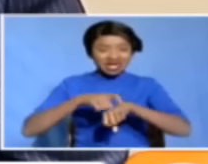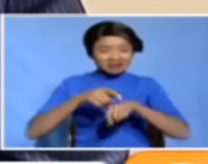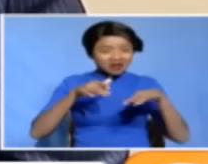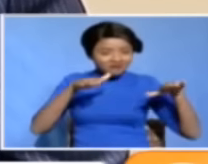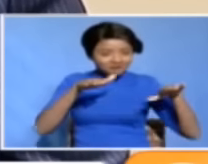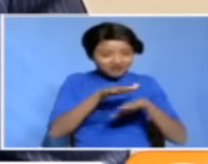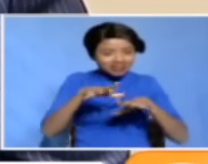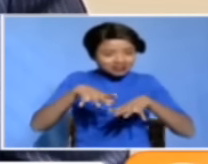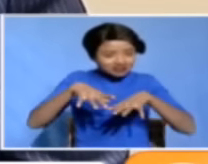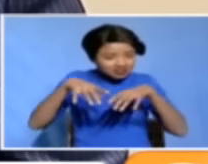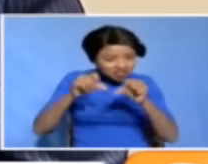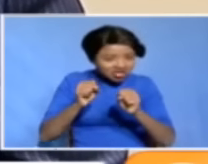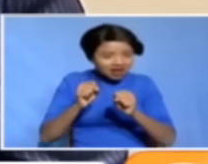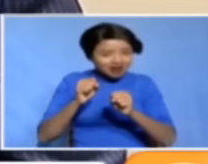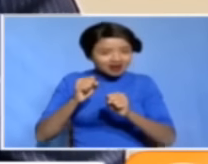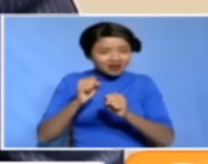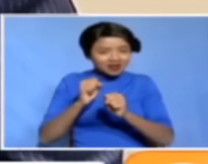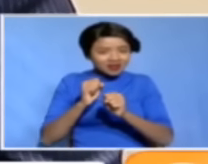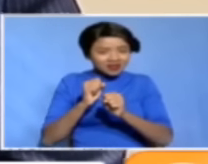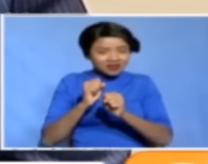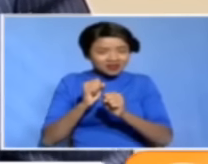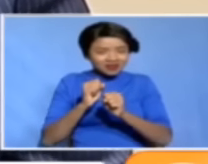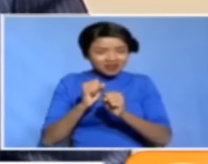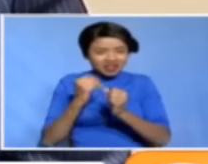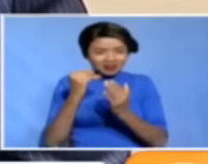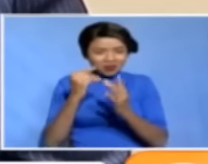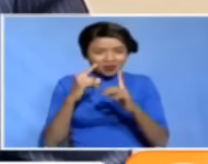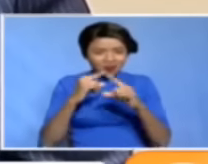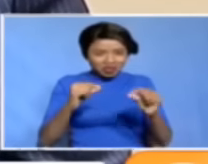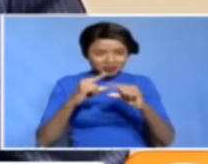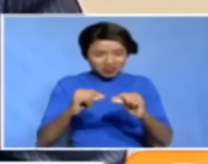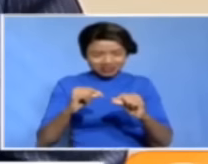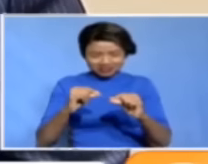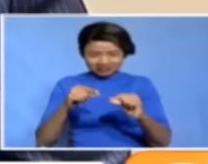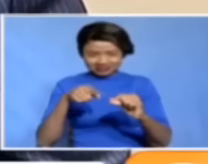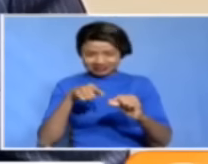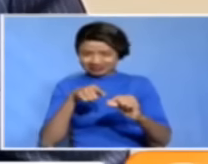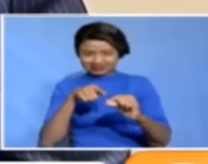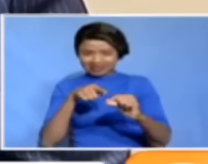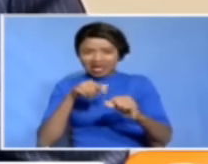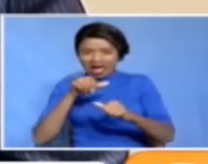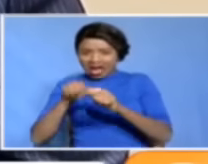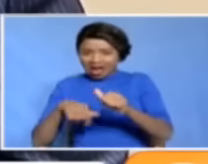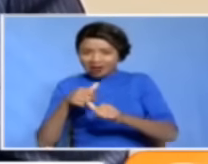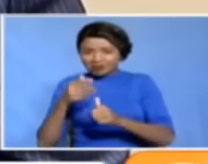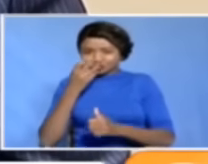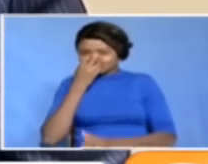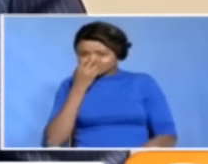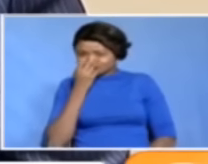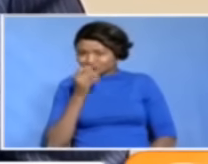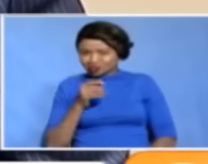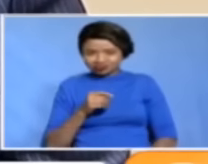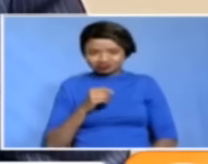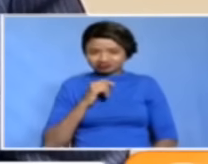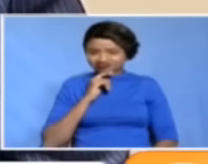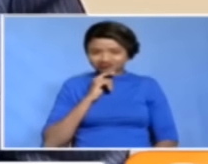party makes certain comments about the deputy party leader, then that